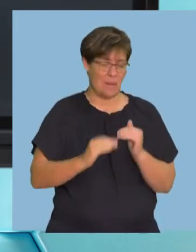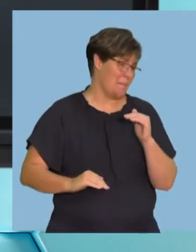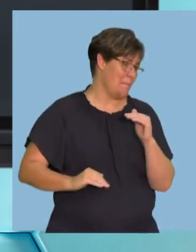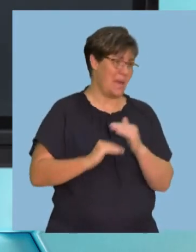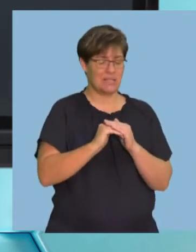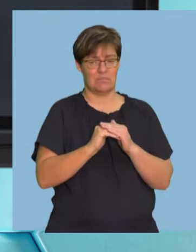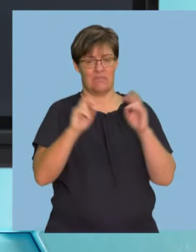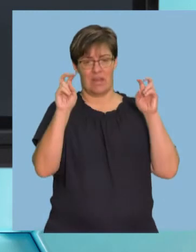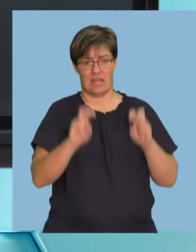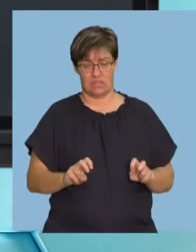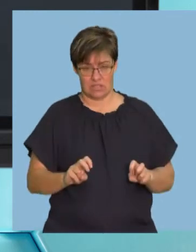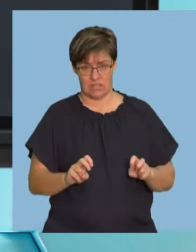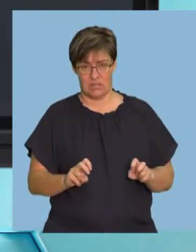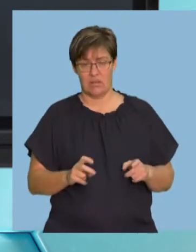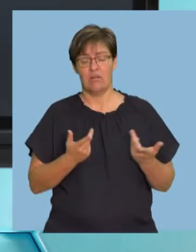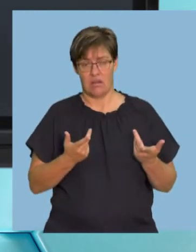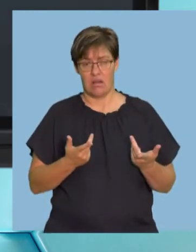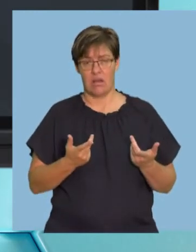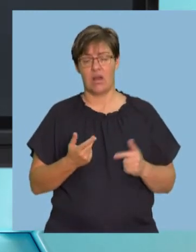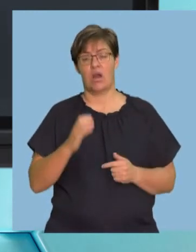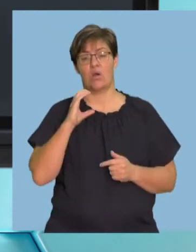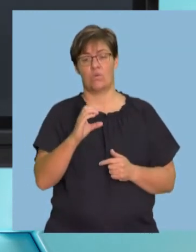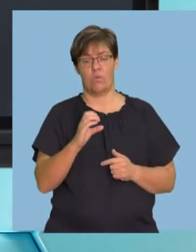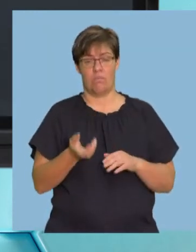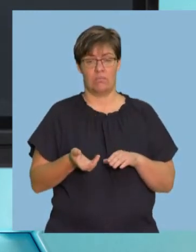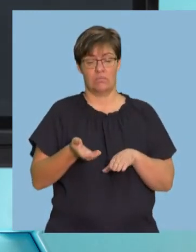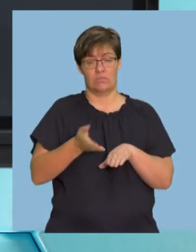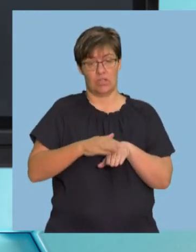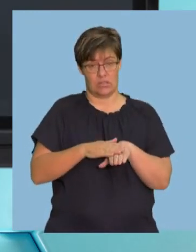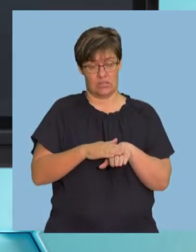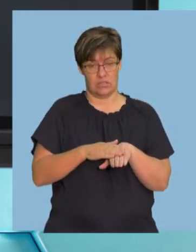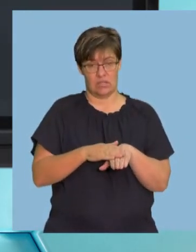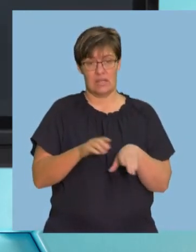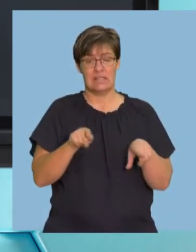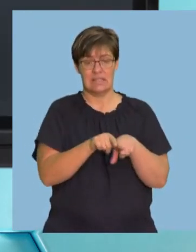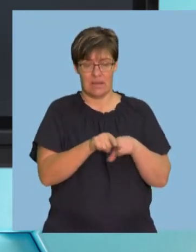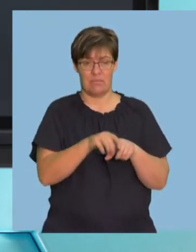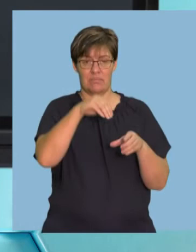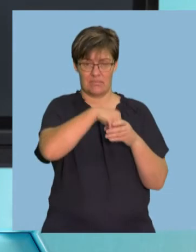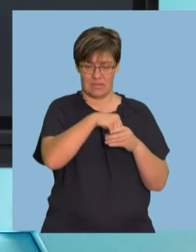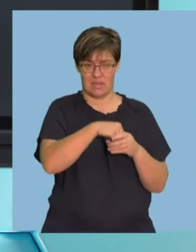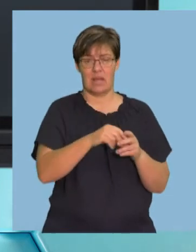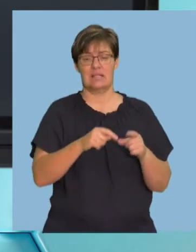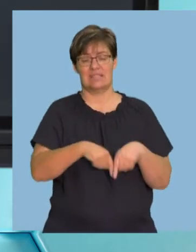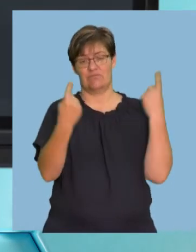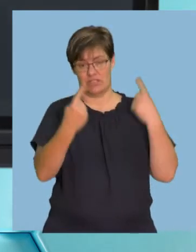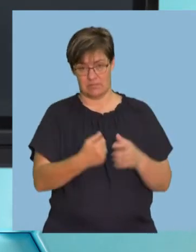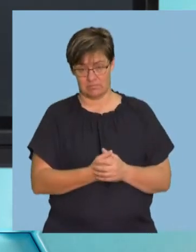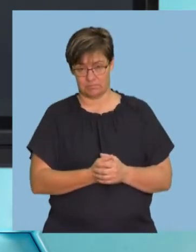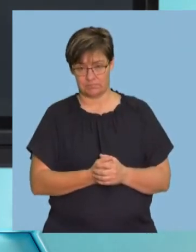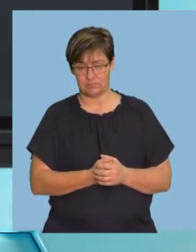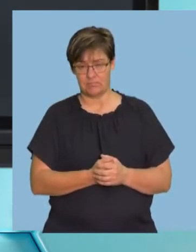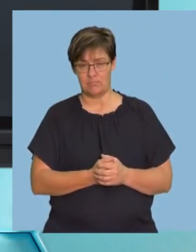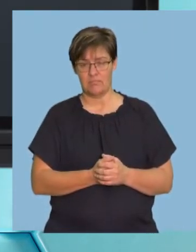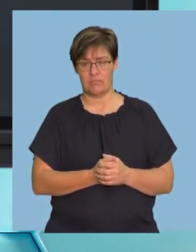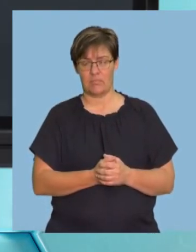which is the maximum amount of energy that the source can supply per coulomb of charge, is actually equal to the terminal potential